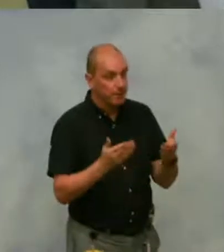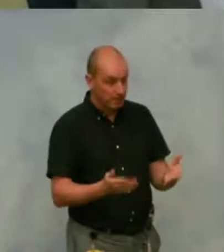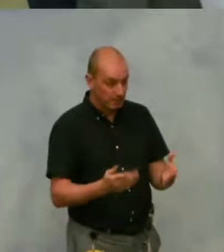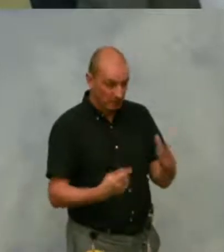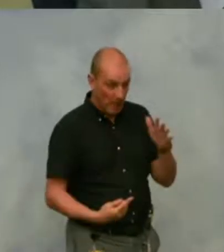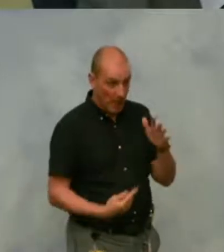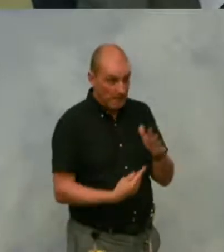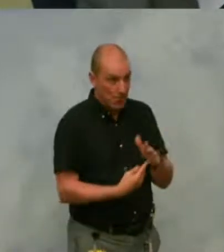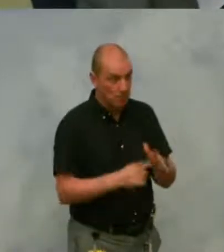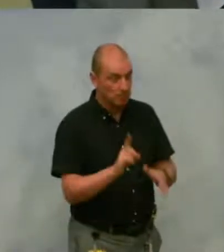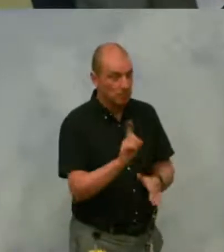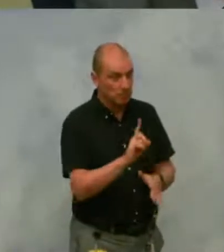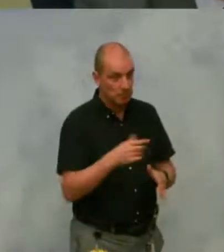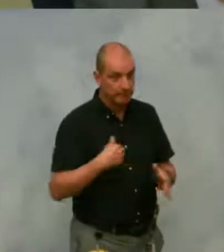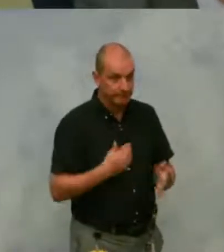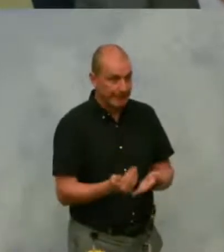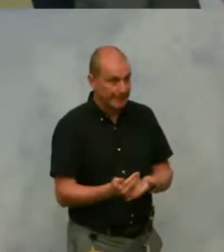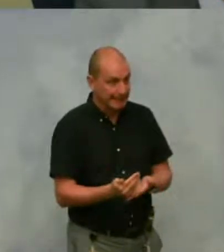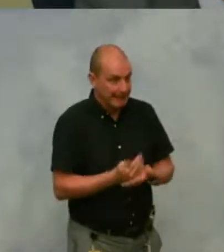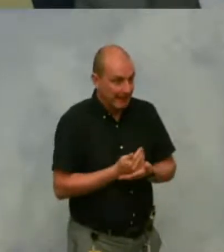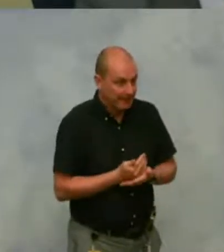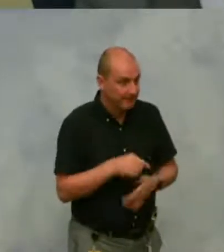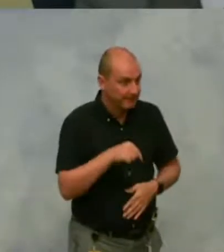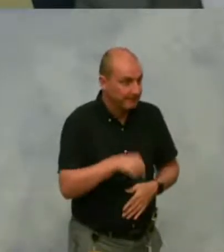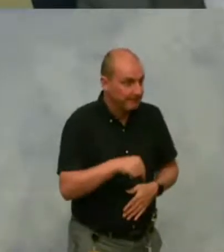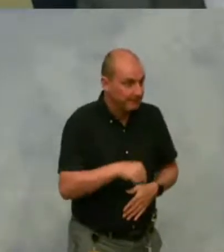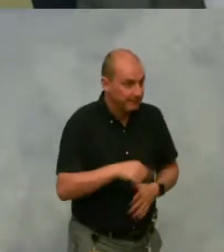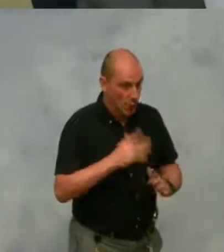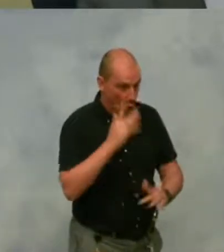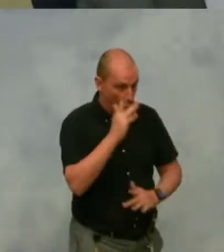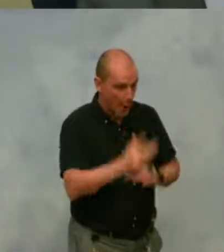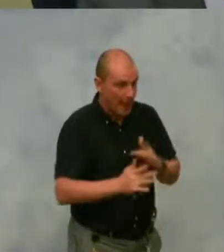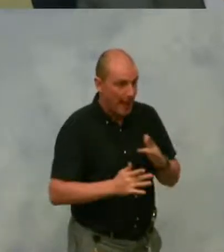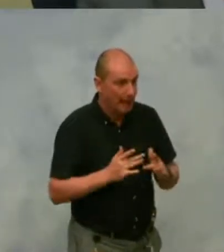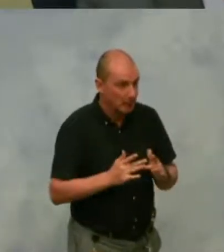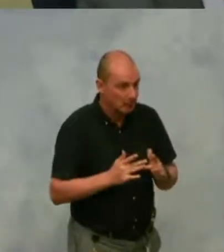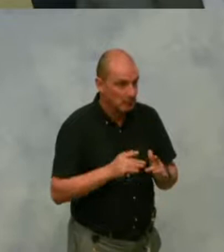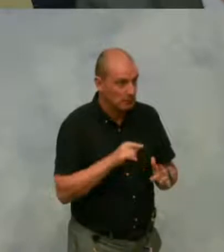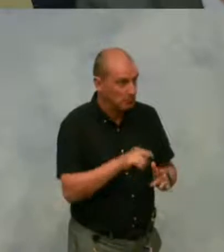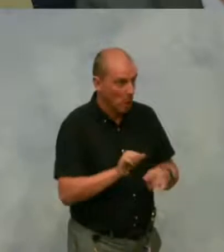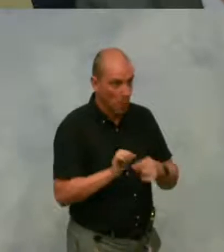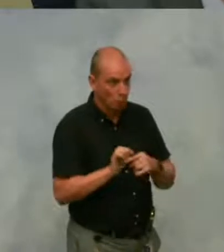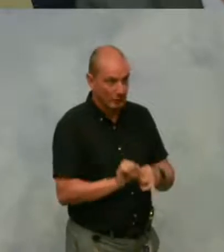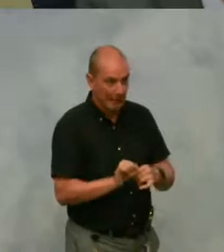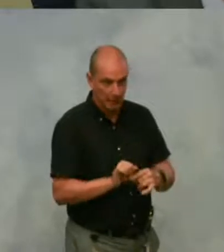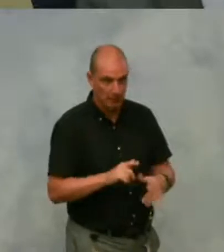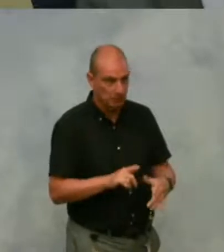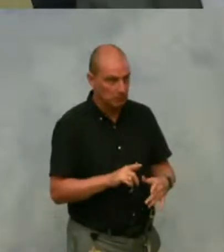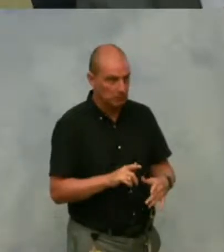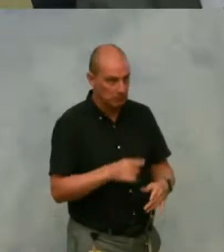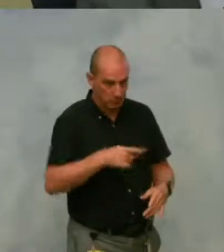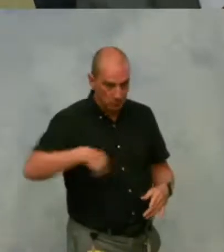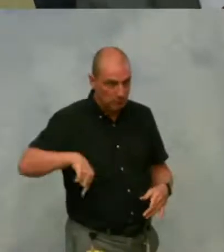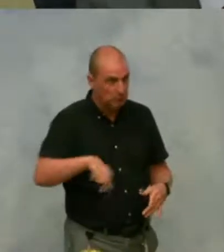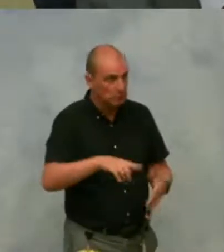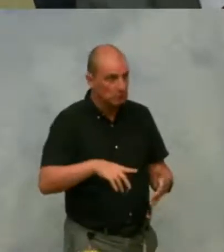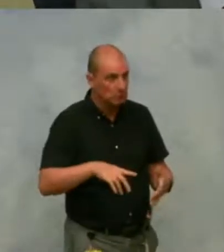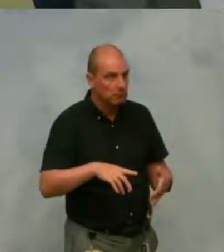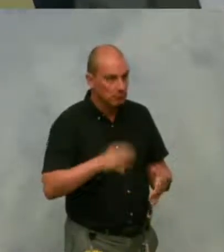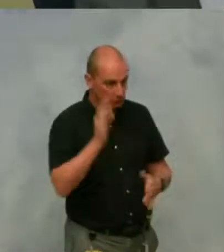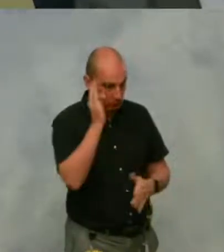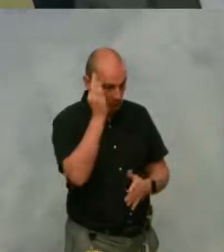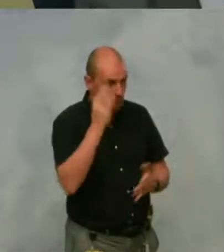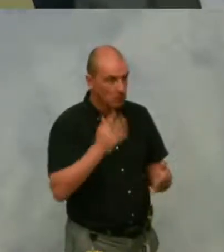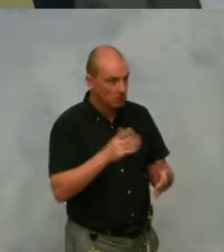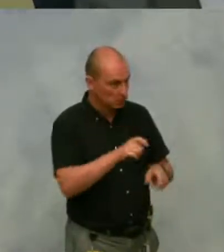also cybersecurity to make sure that we protect the council's assets and people. Overall, I'm happy to report that